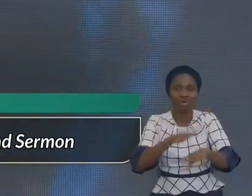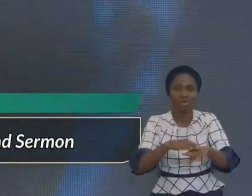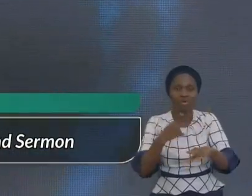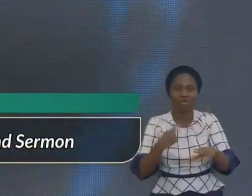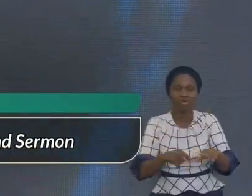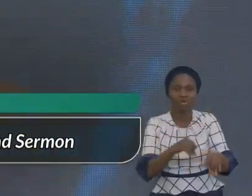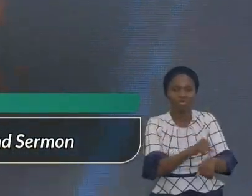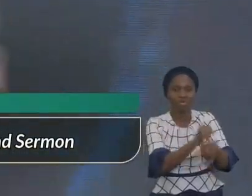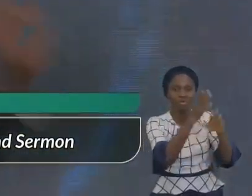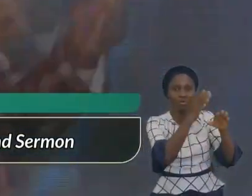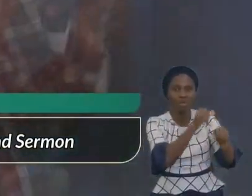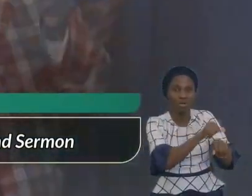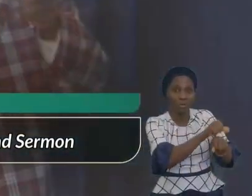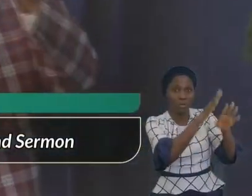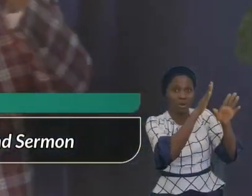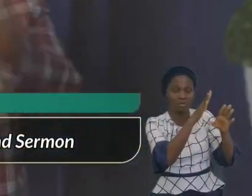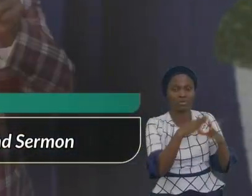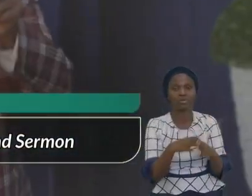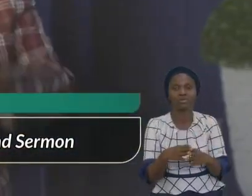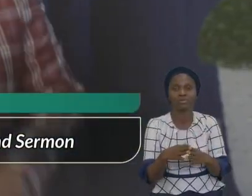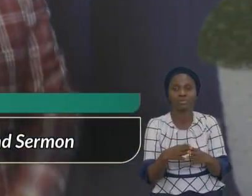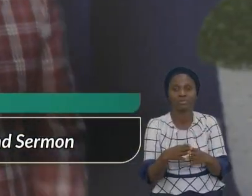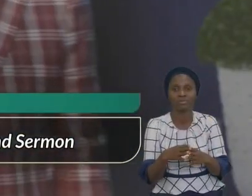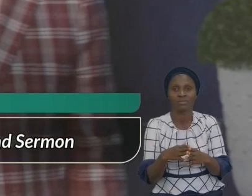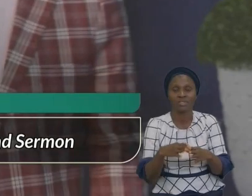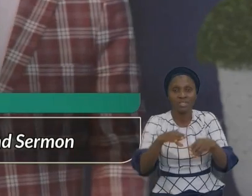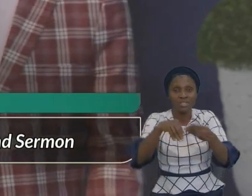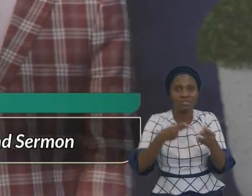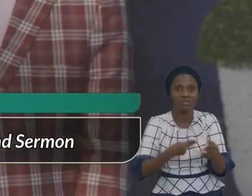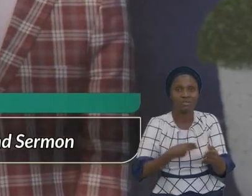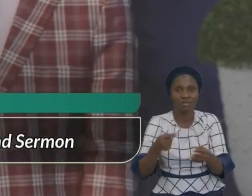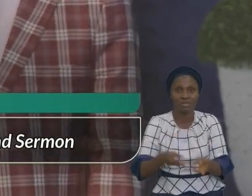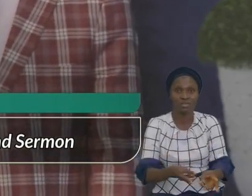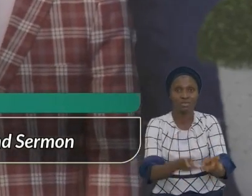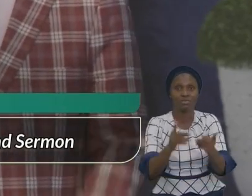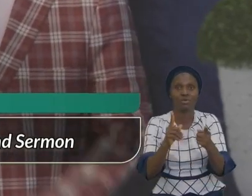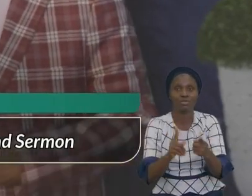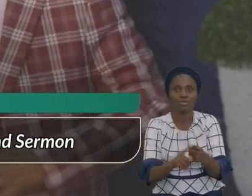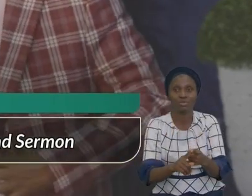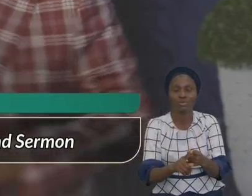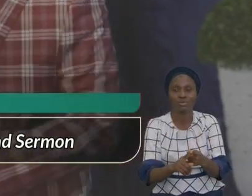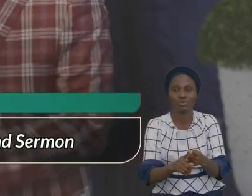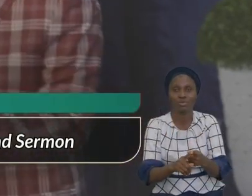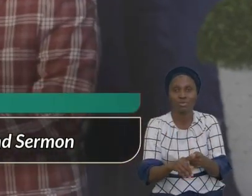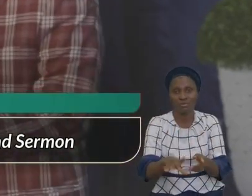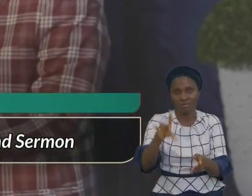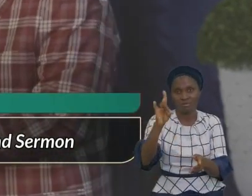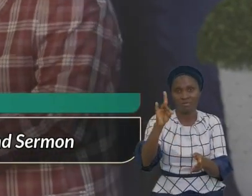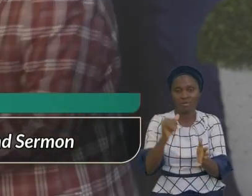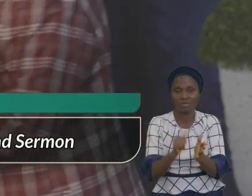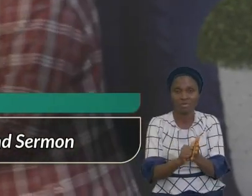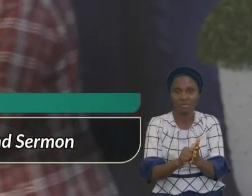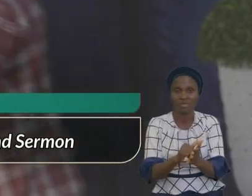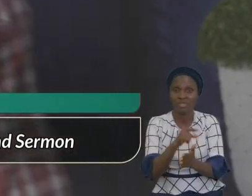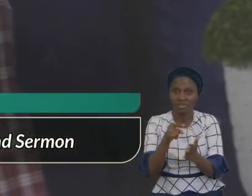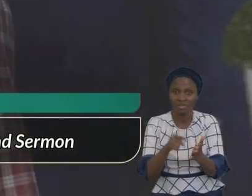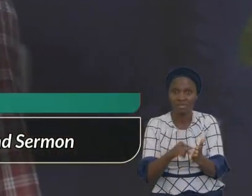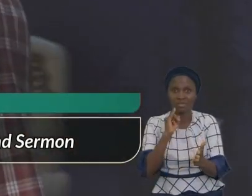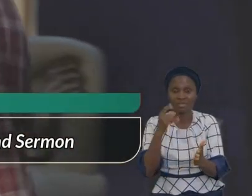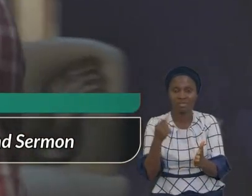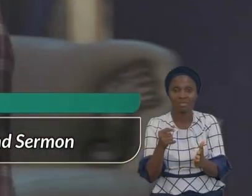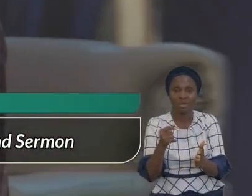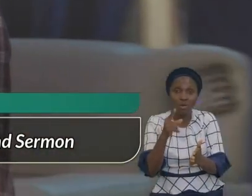to discover. This is what we have if we follow the Lord.